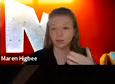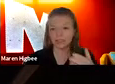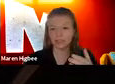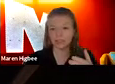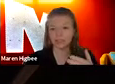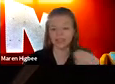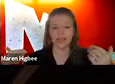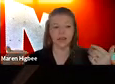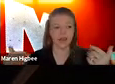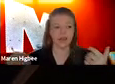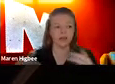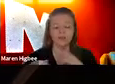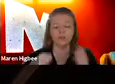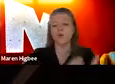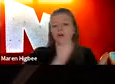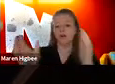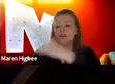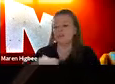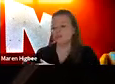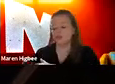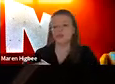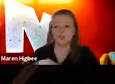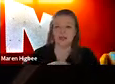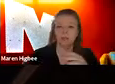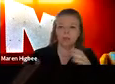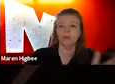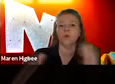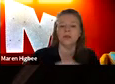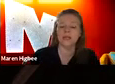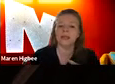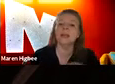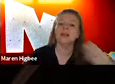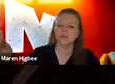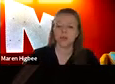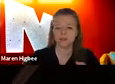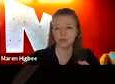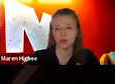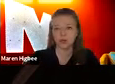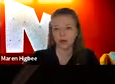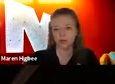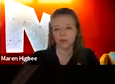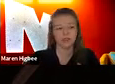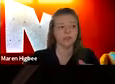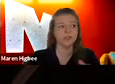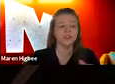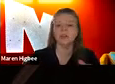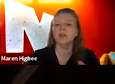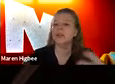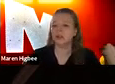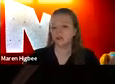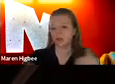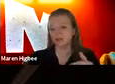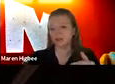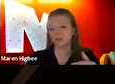I understand, they had four of these shoots to happen in one day, but because of the dropout in this translation,